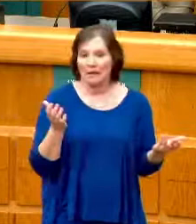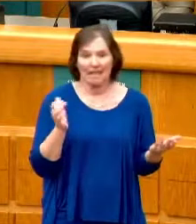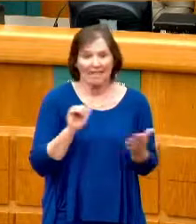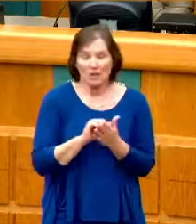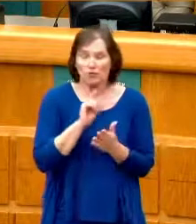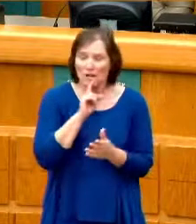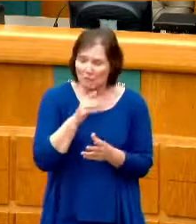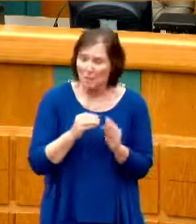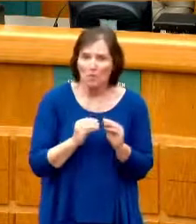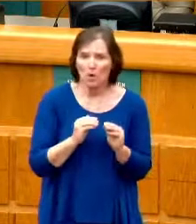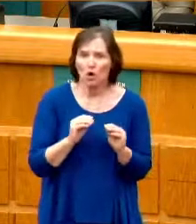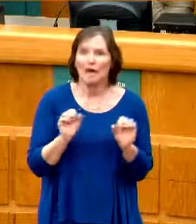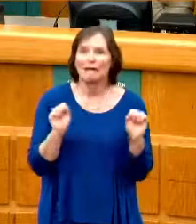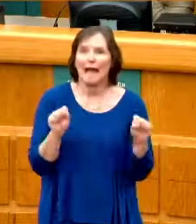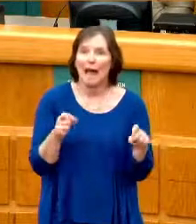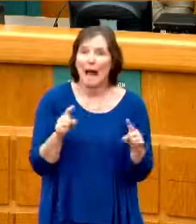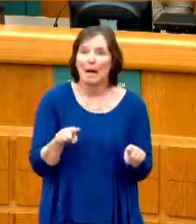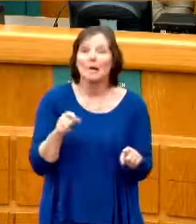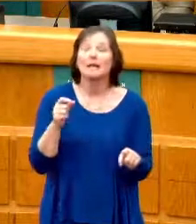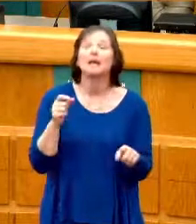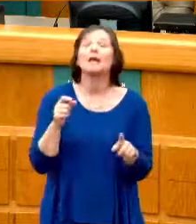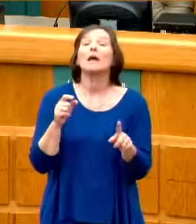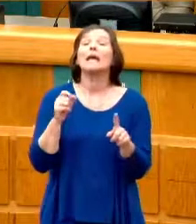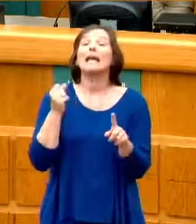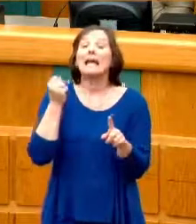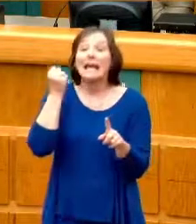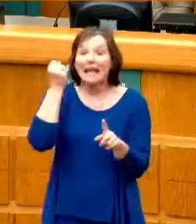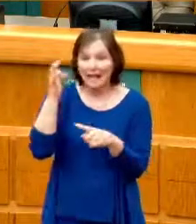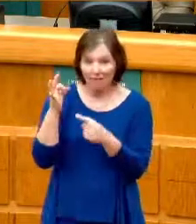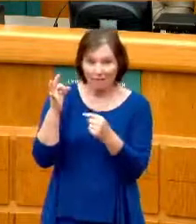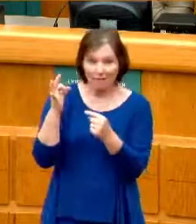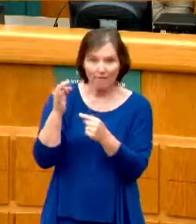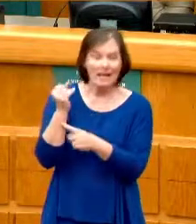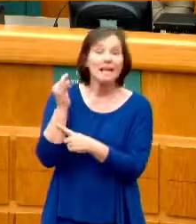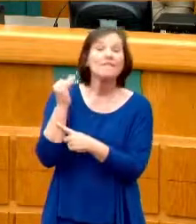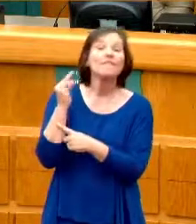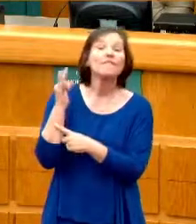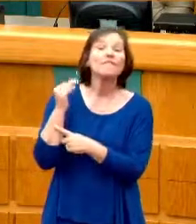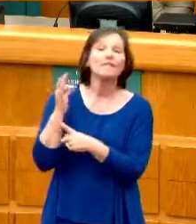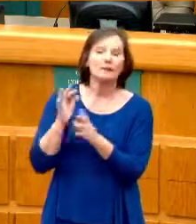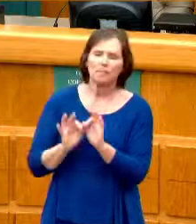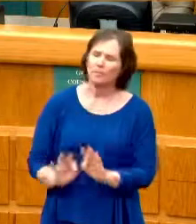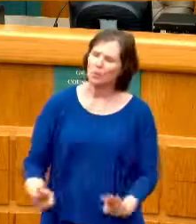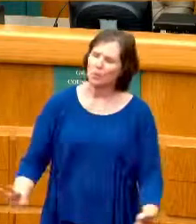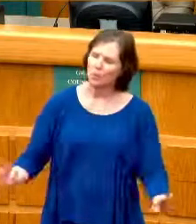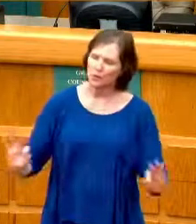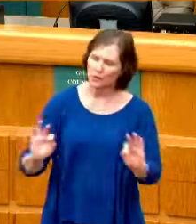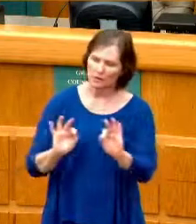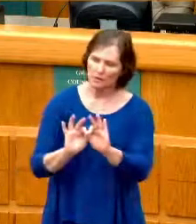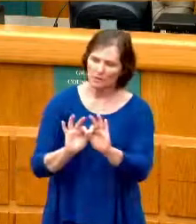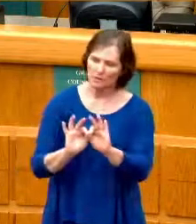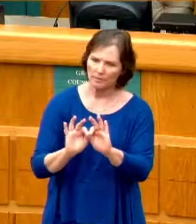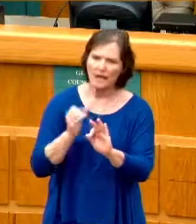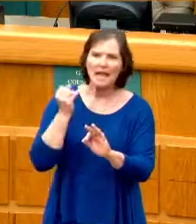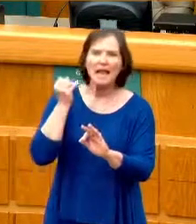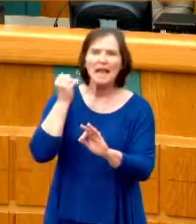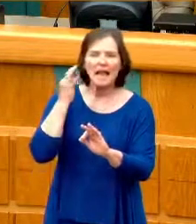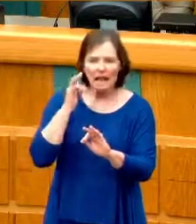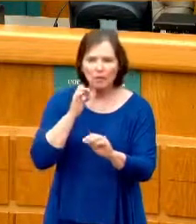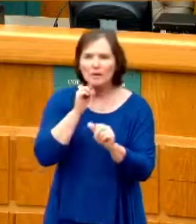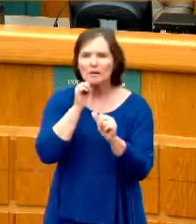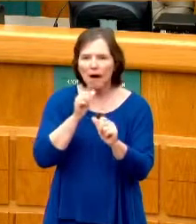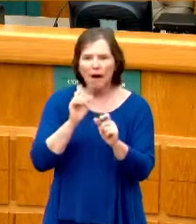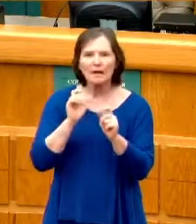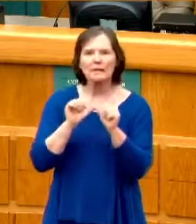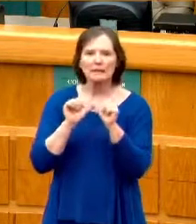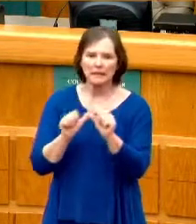number, but it's got a variable. And that variable is that we got to keep delivering a lot of vaccine like we've